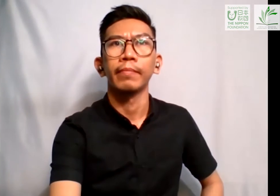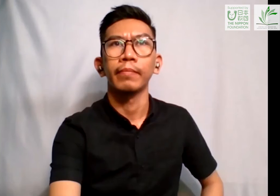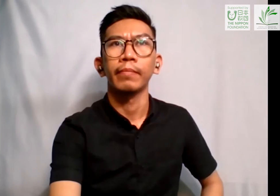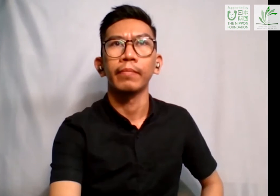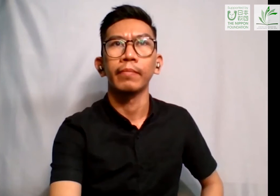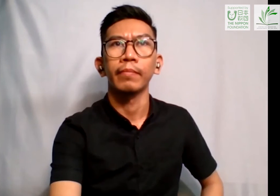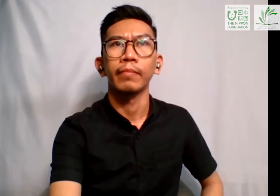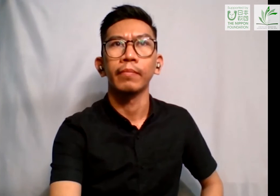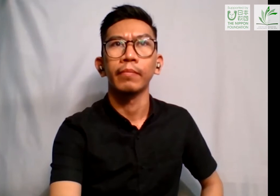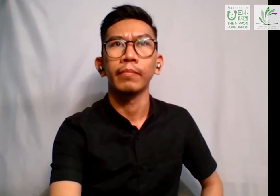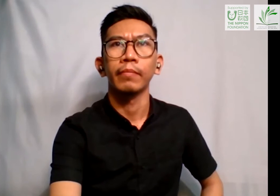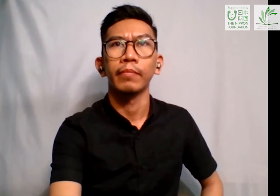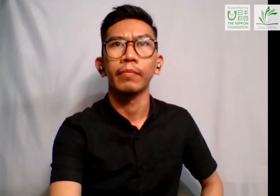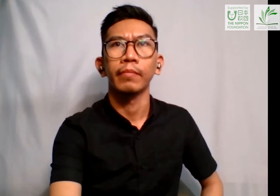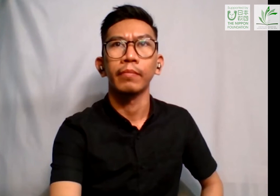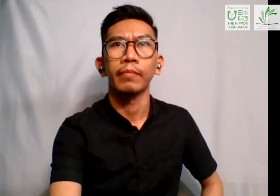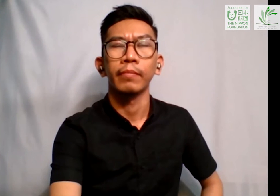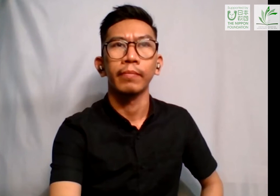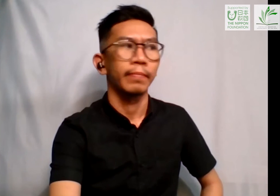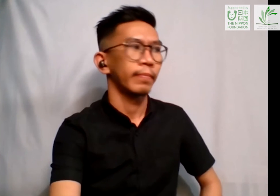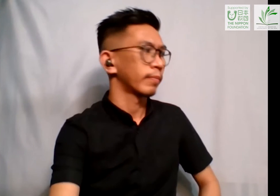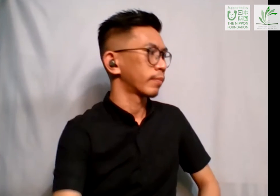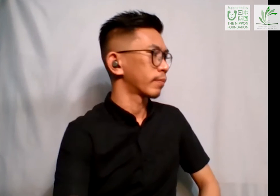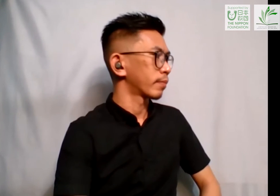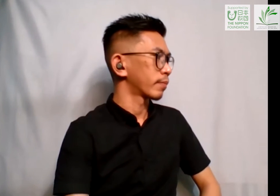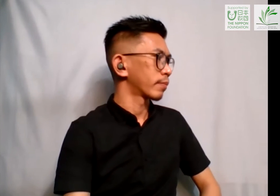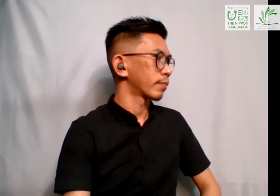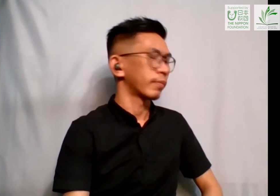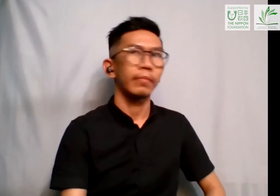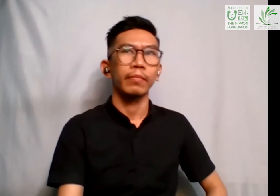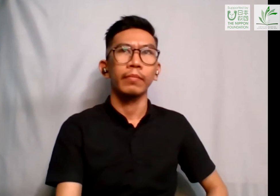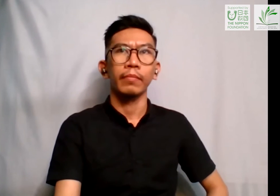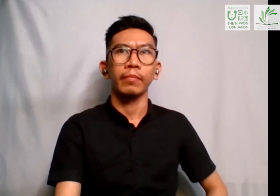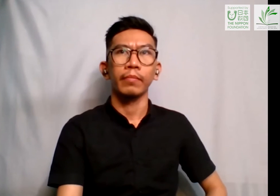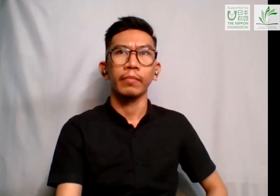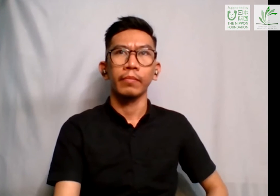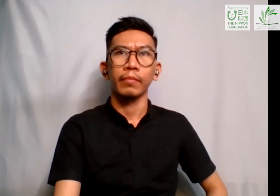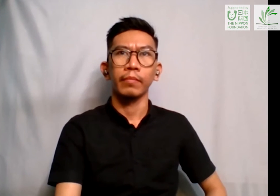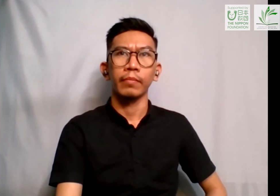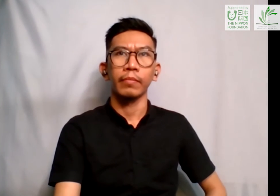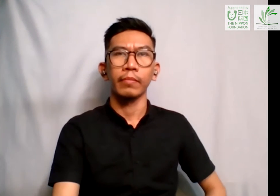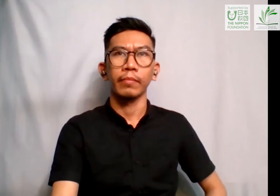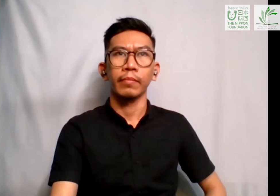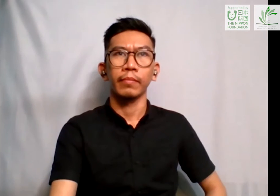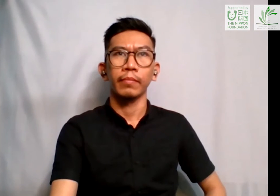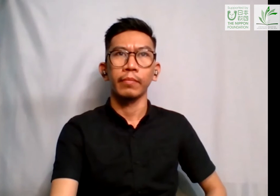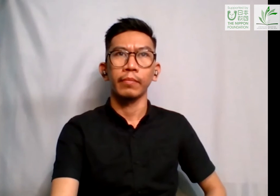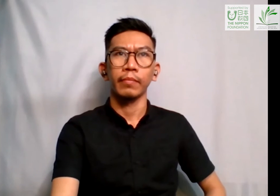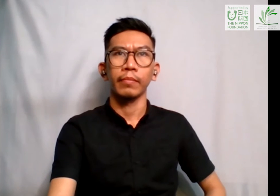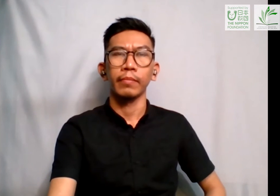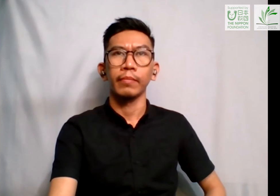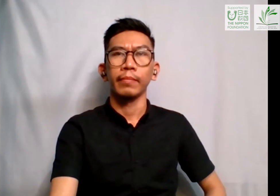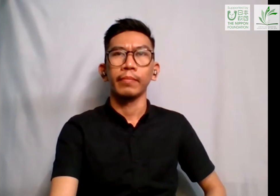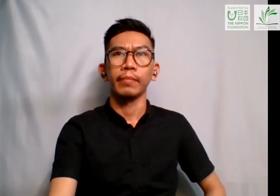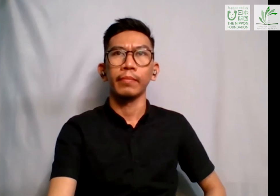can be different kinds of repetition also. Do you want? So there's kind of stationary repetition like book,